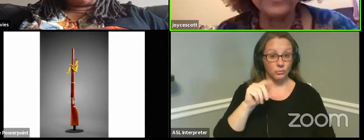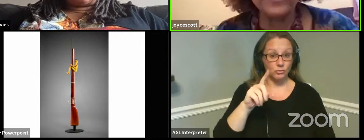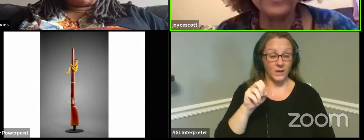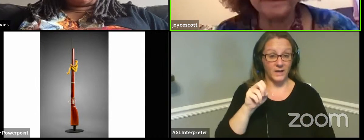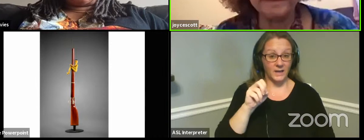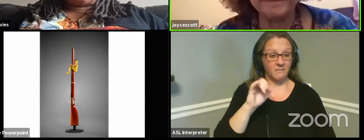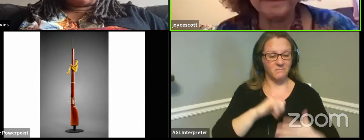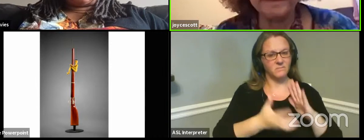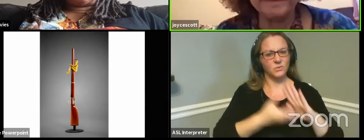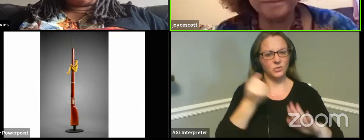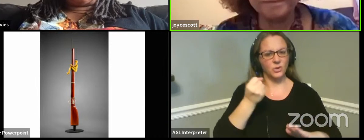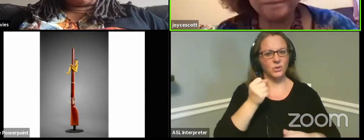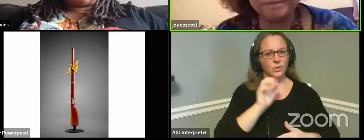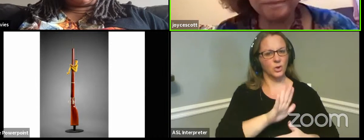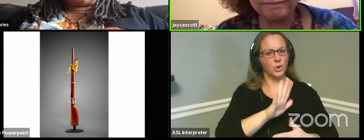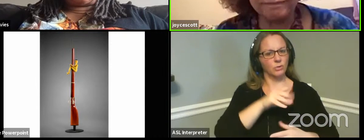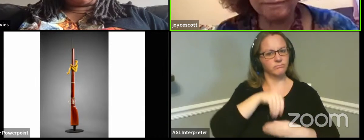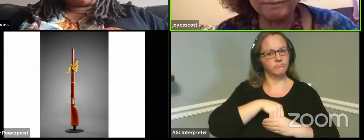her treasure.